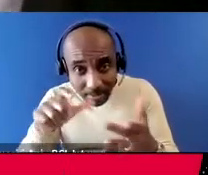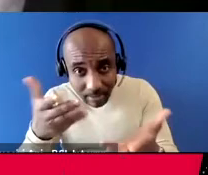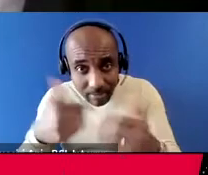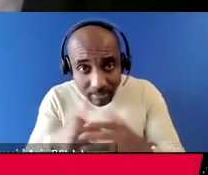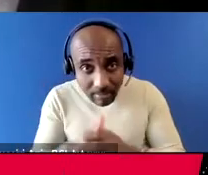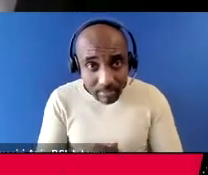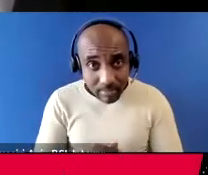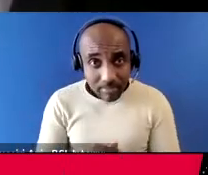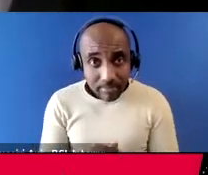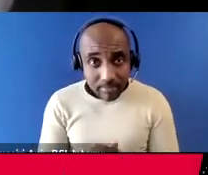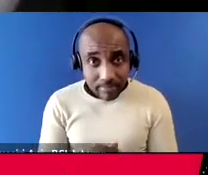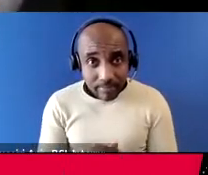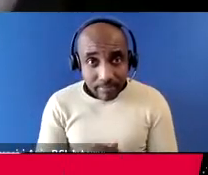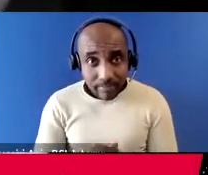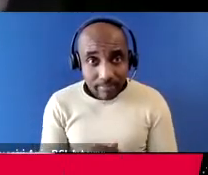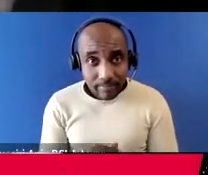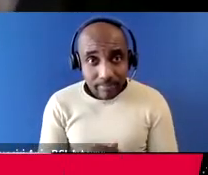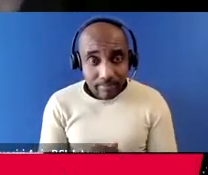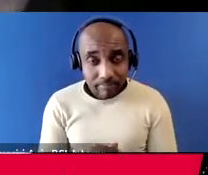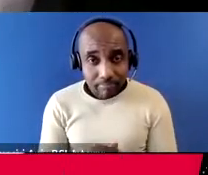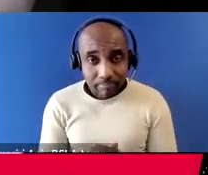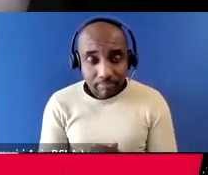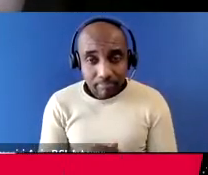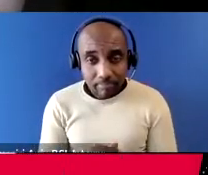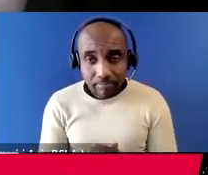The end of last year,